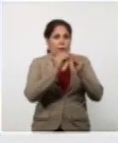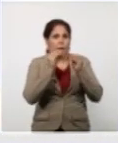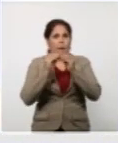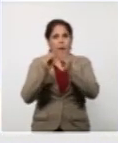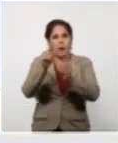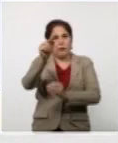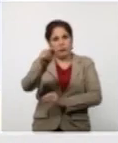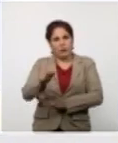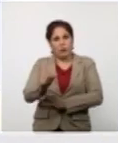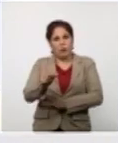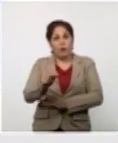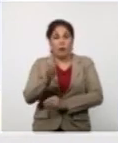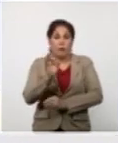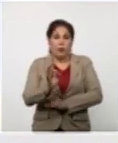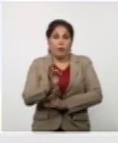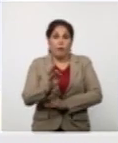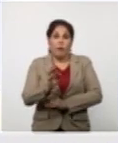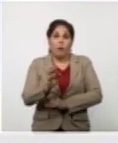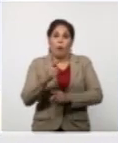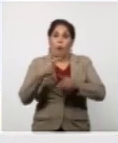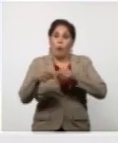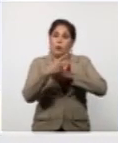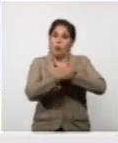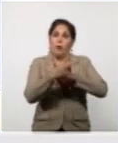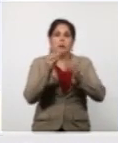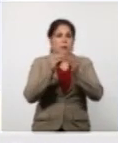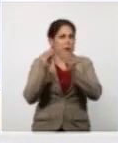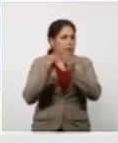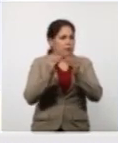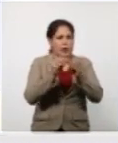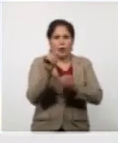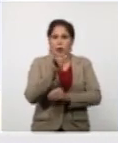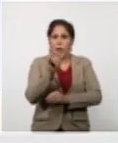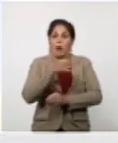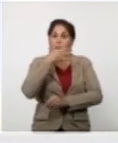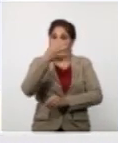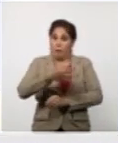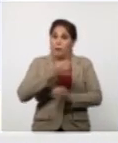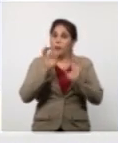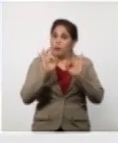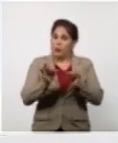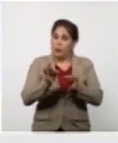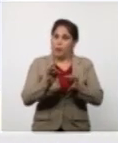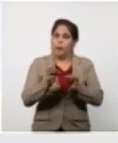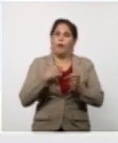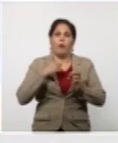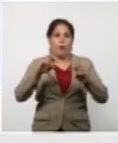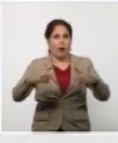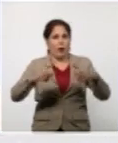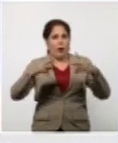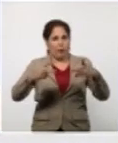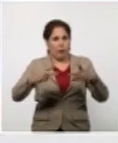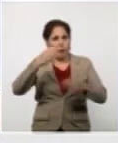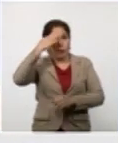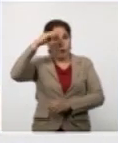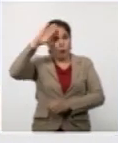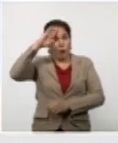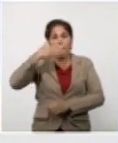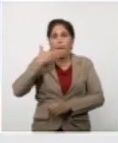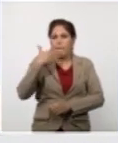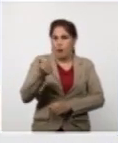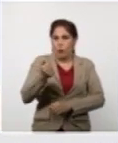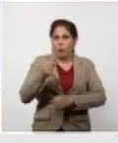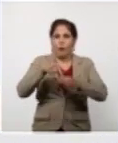because of the prevailing transmission risks and the spread of the disease in